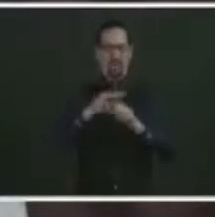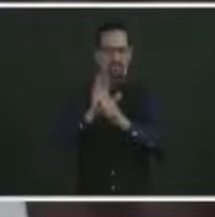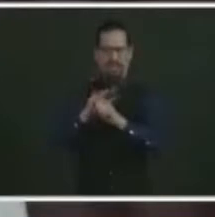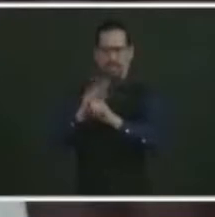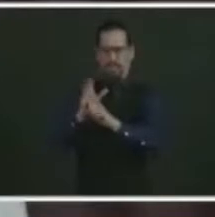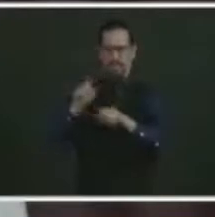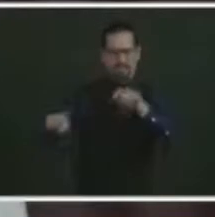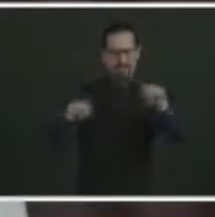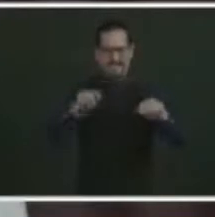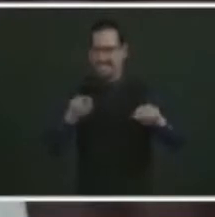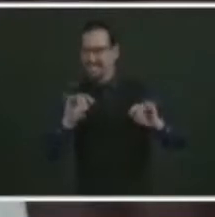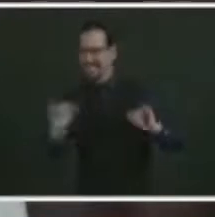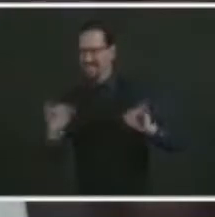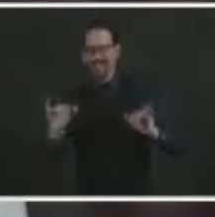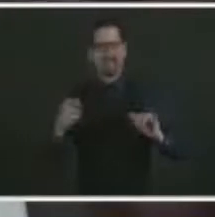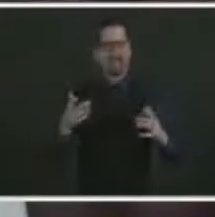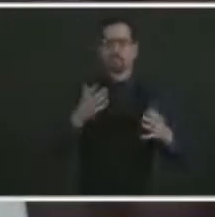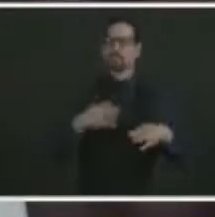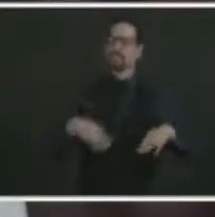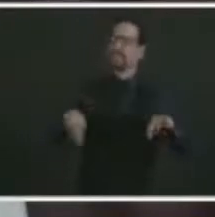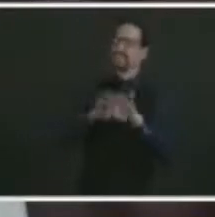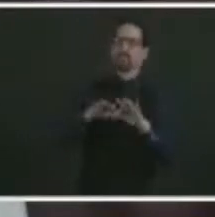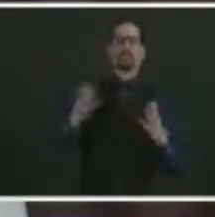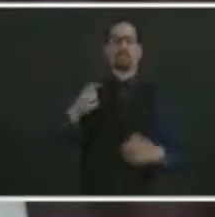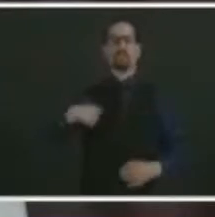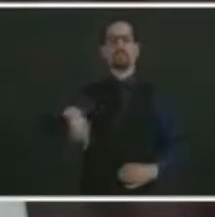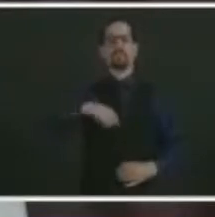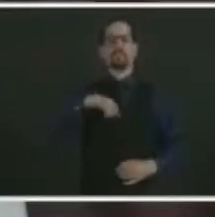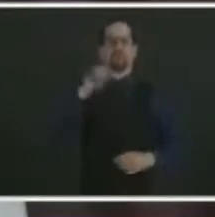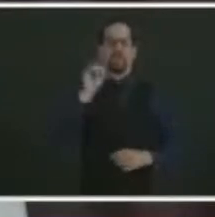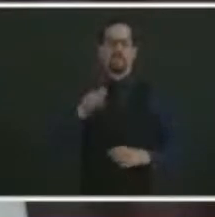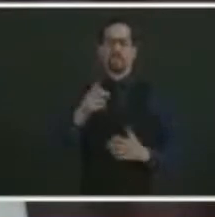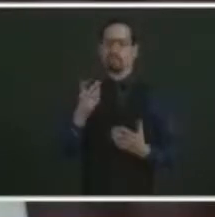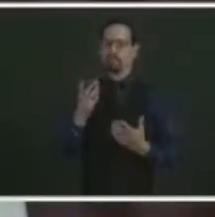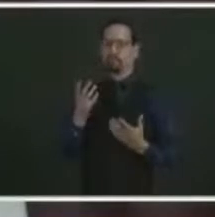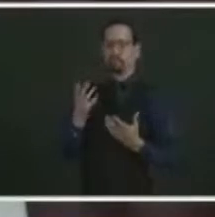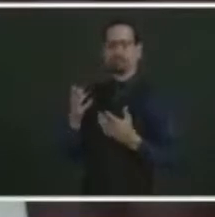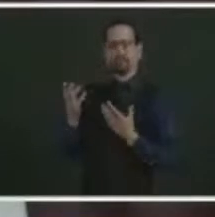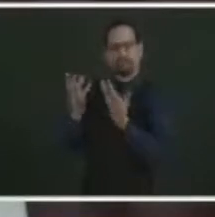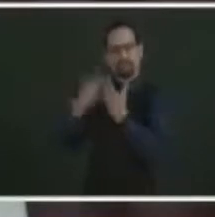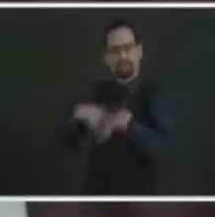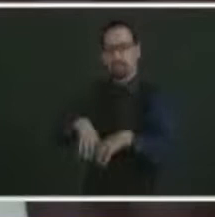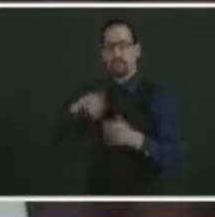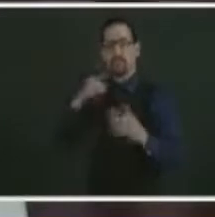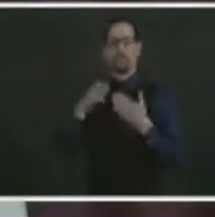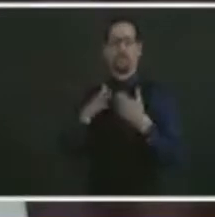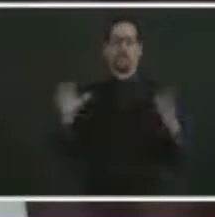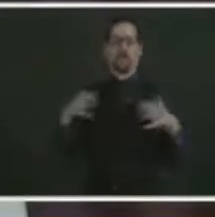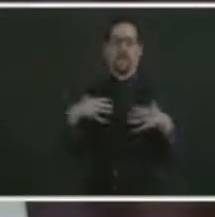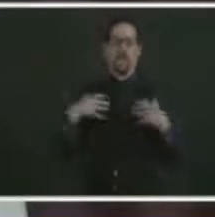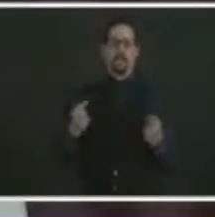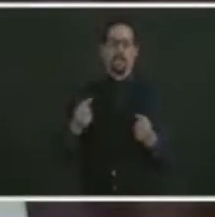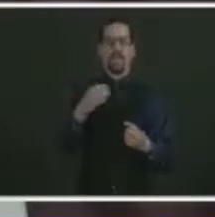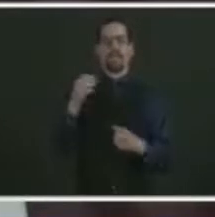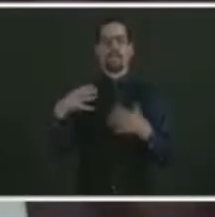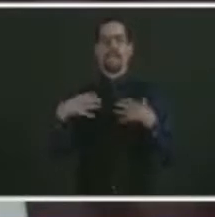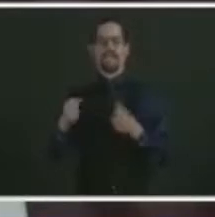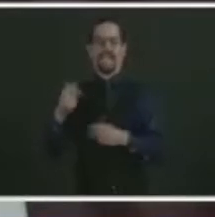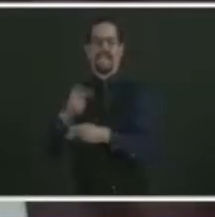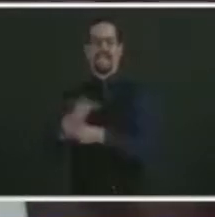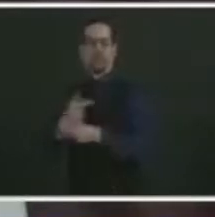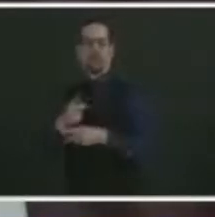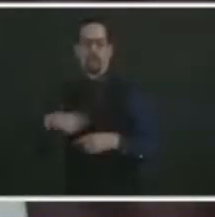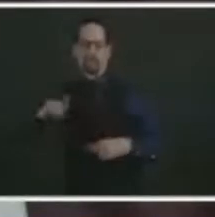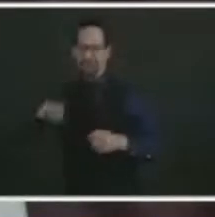This is the important difference for us between public health and healthcare. Public health and healthcare are both very important, but